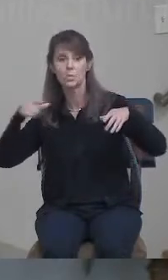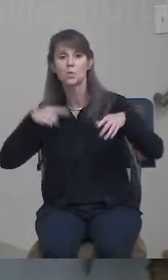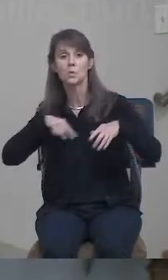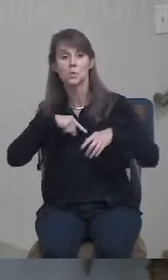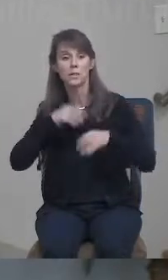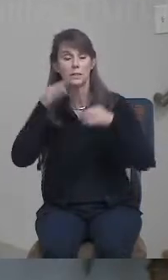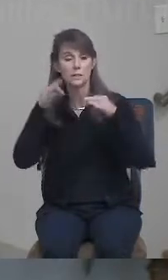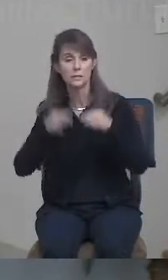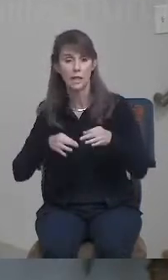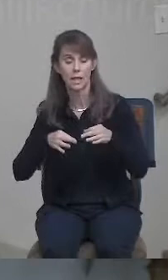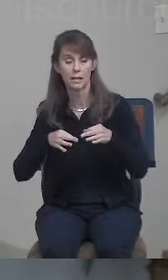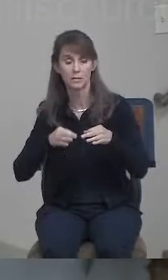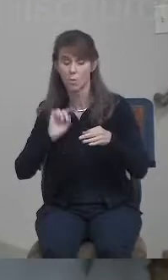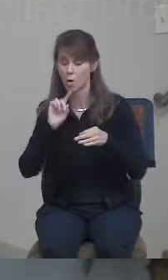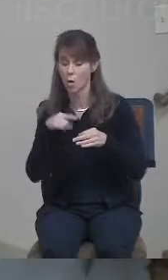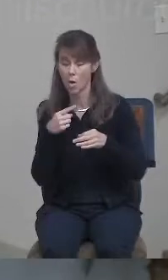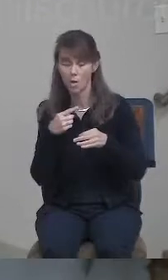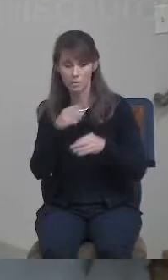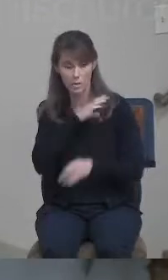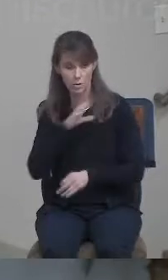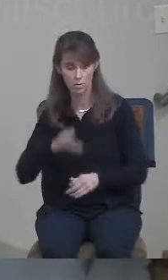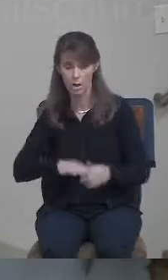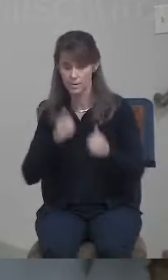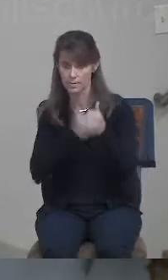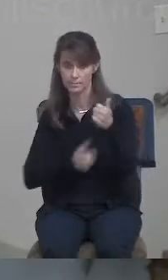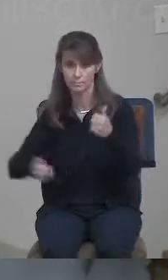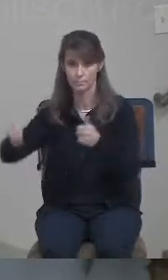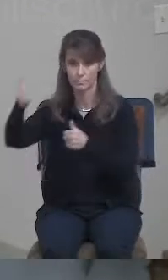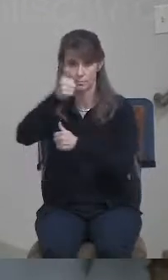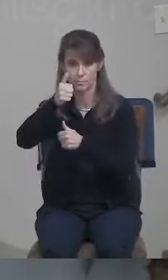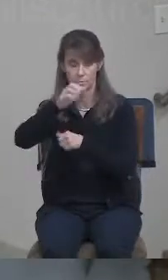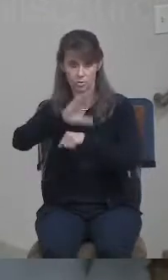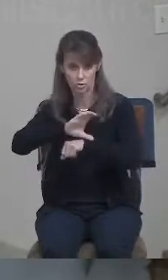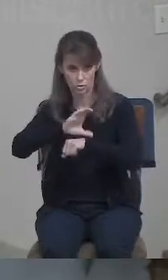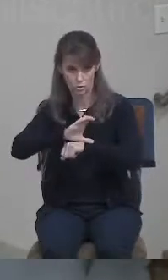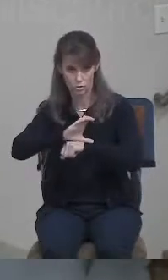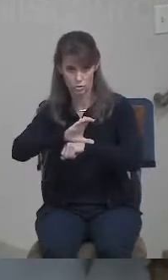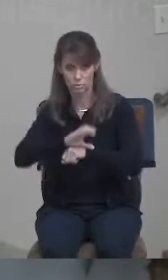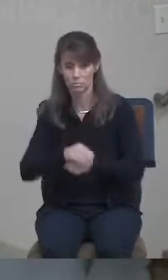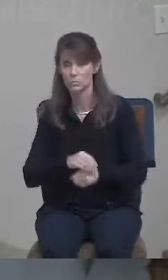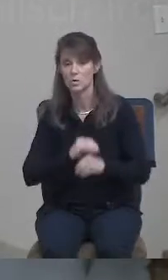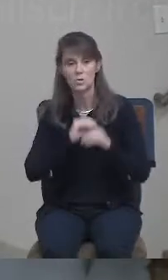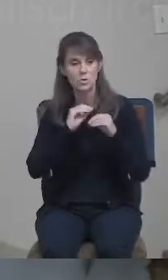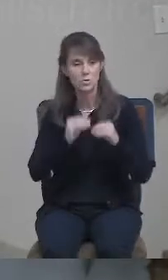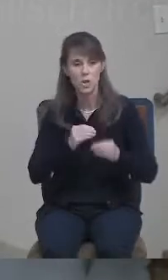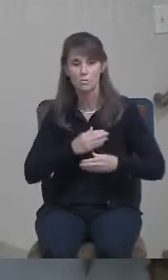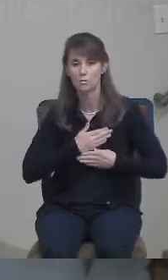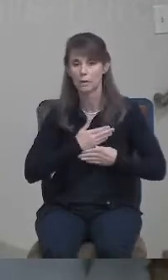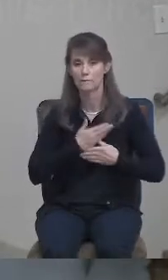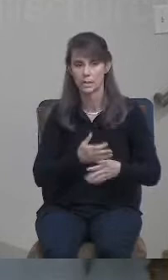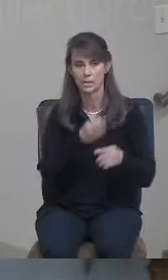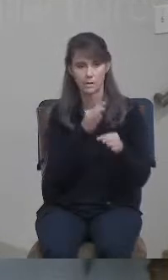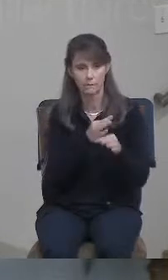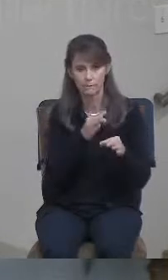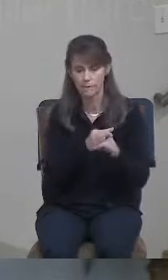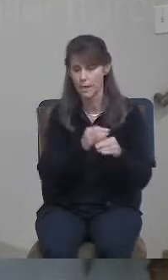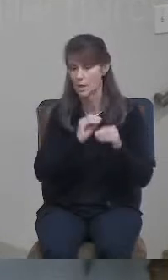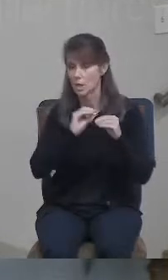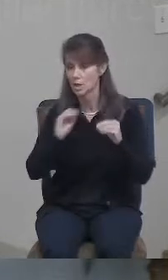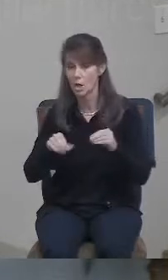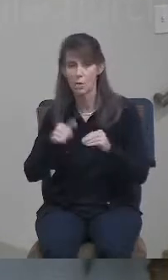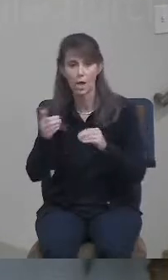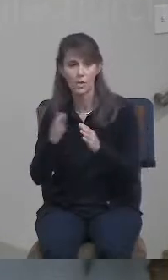church but Christ. Second, no confession of faith, articles of religion, canons,